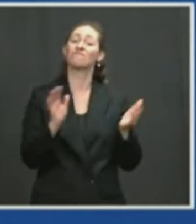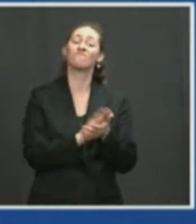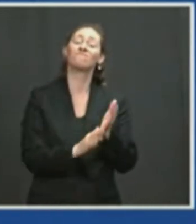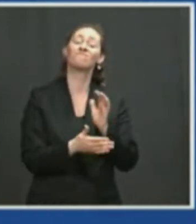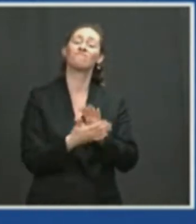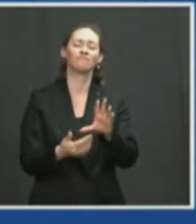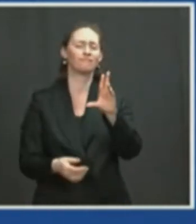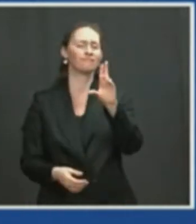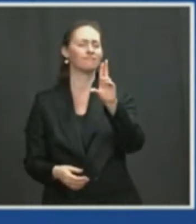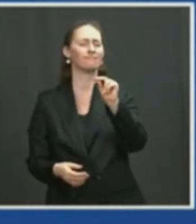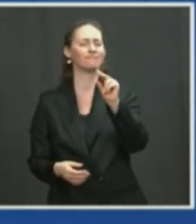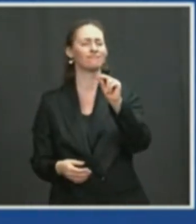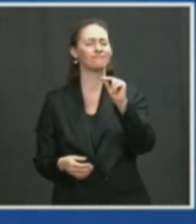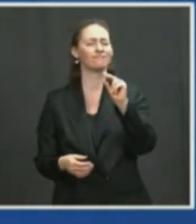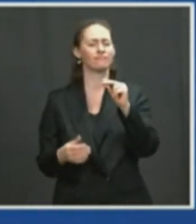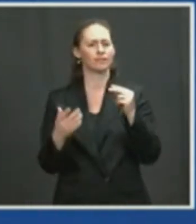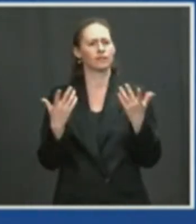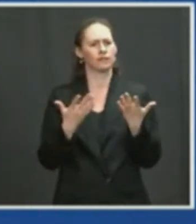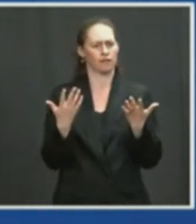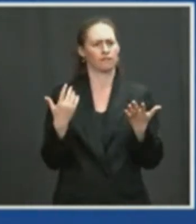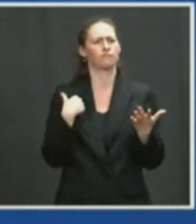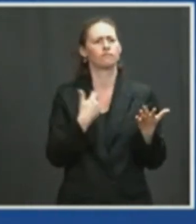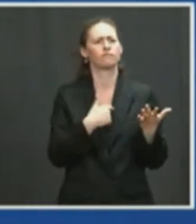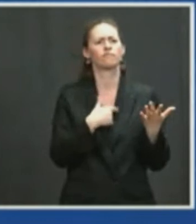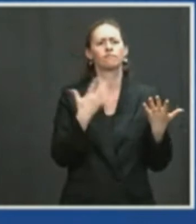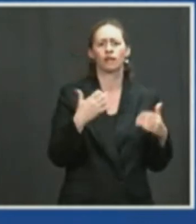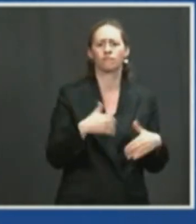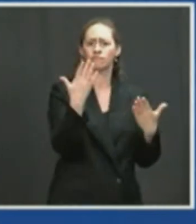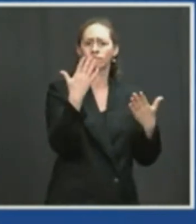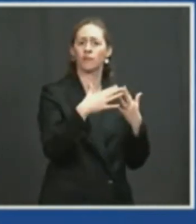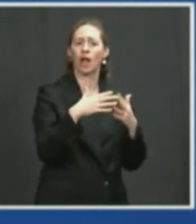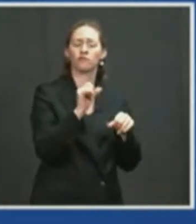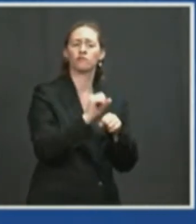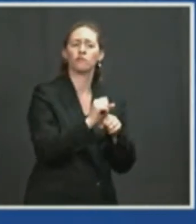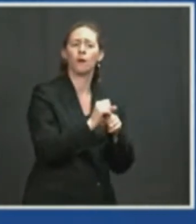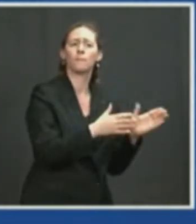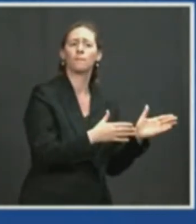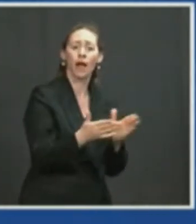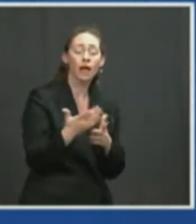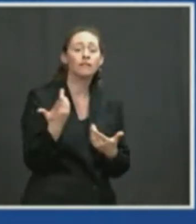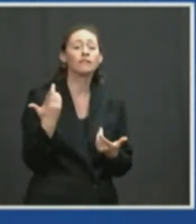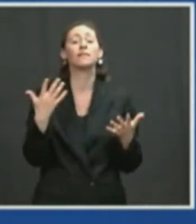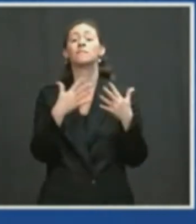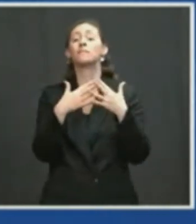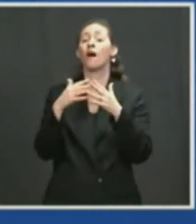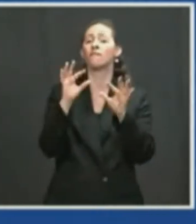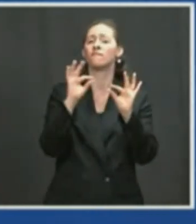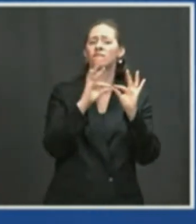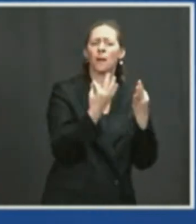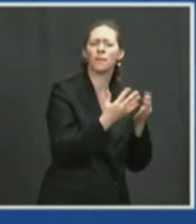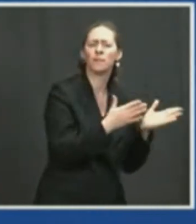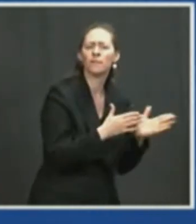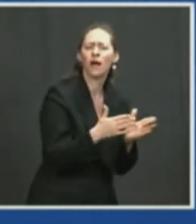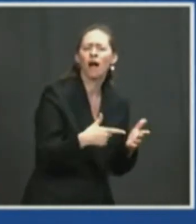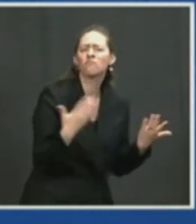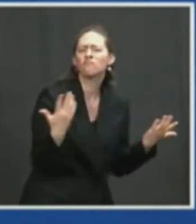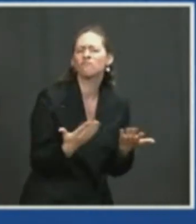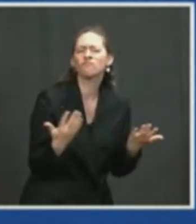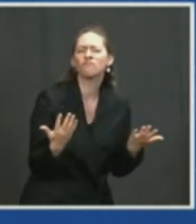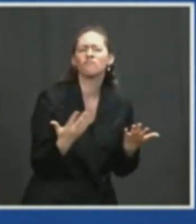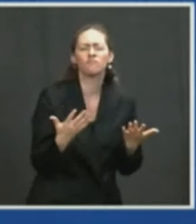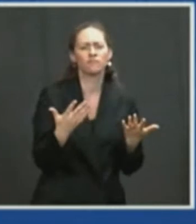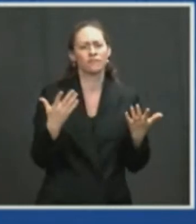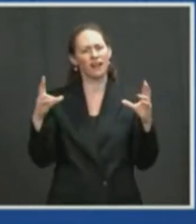Plan and the Americans Family Plan. For generational investments, we need today. We need to make